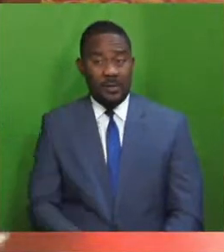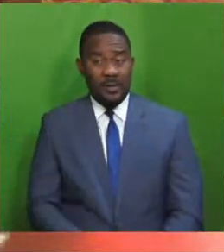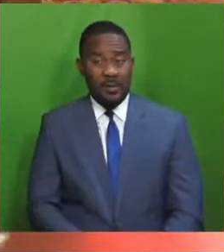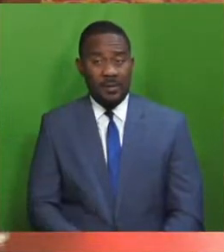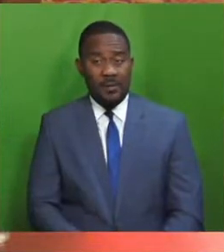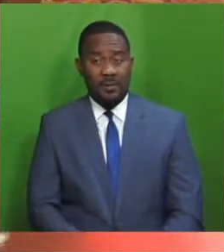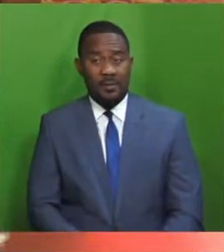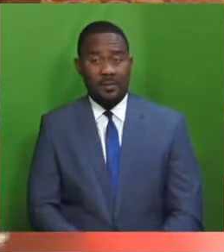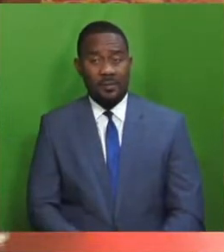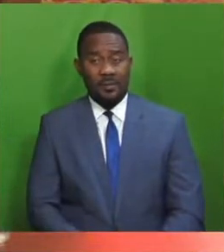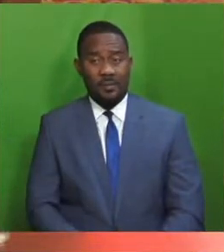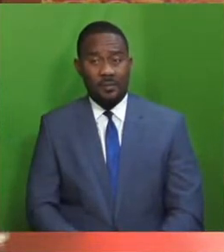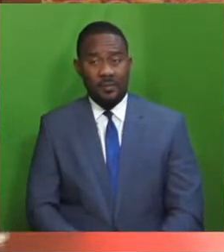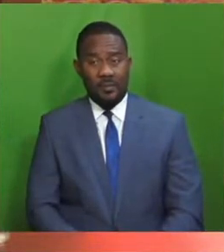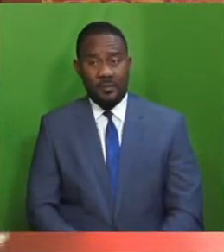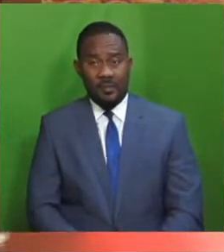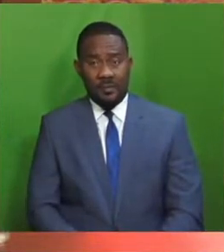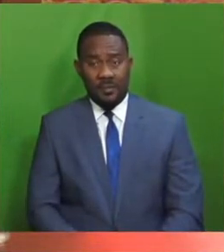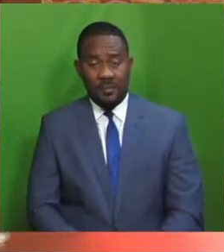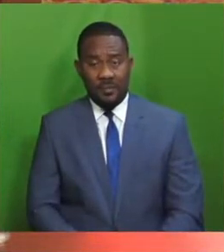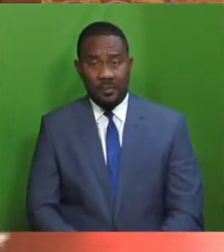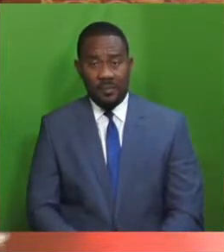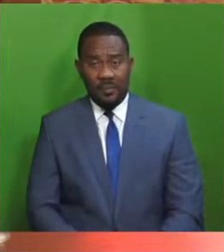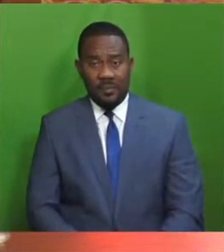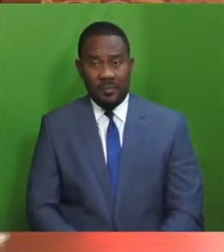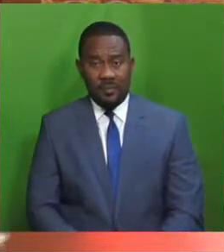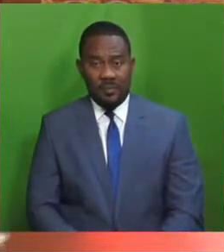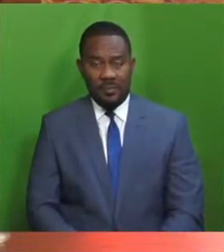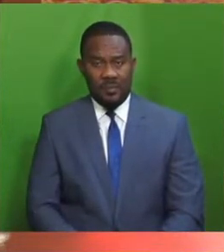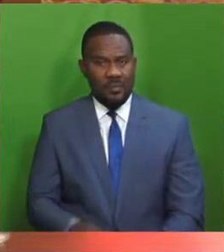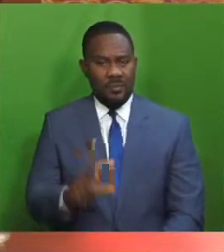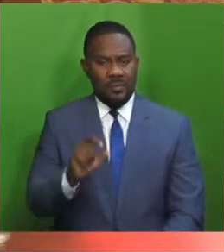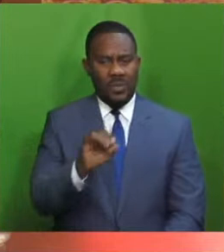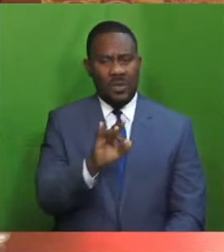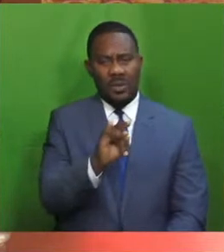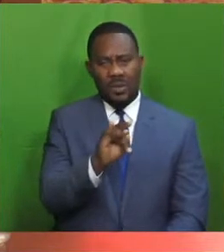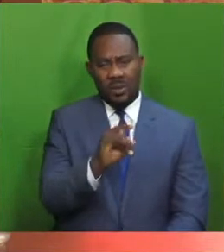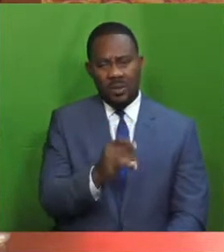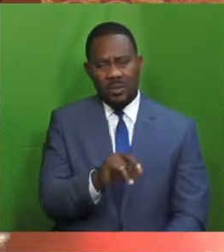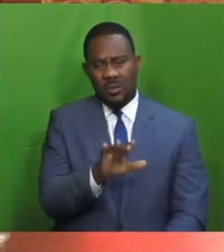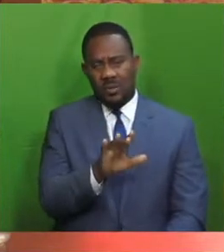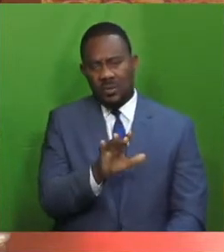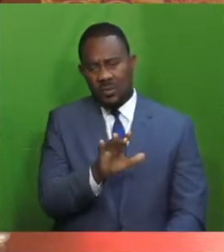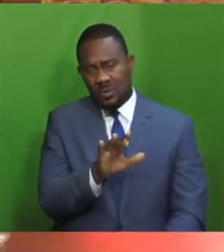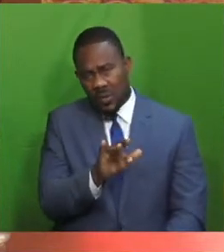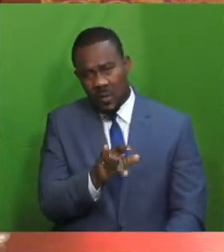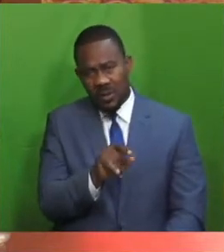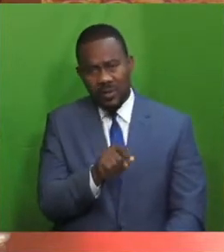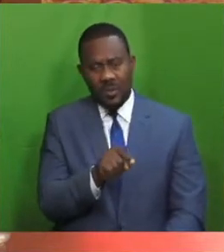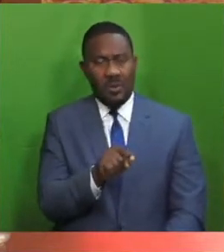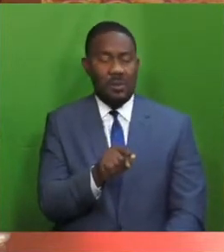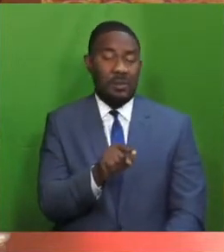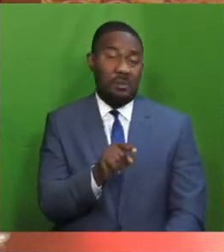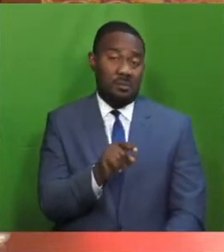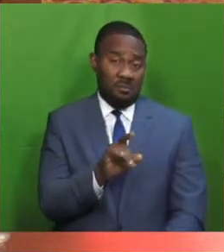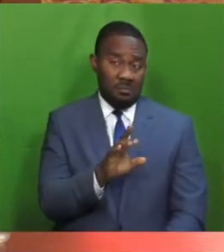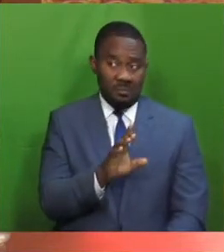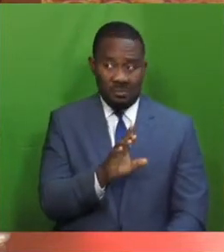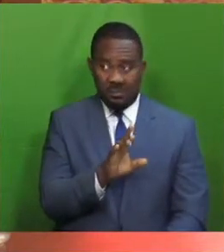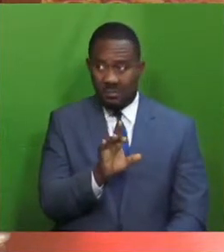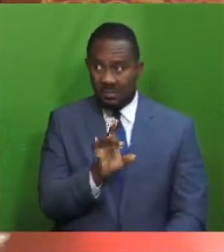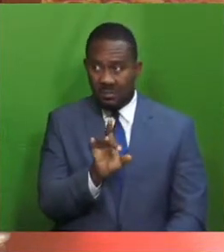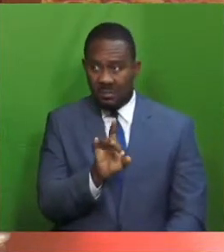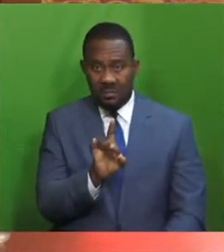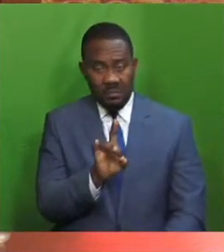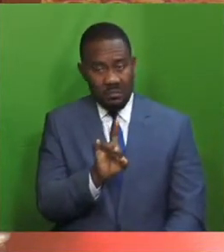The Speaker, 2018, 23.3%, 2019, 12.6%. It was targeted to grow